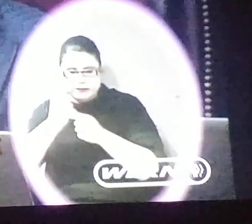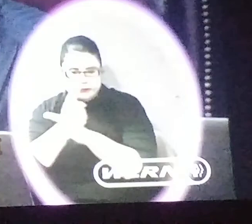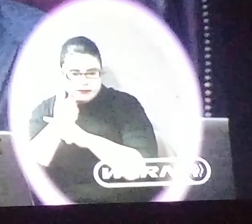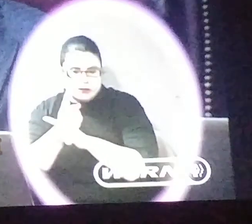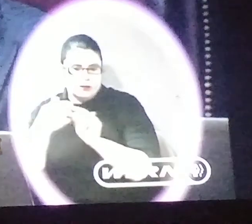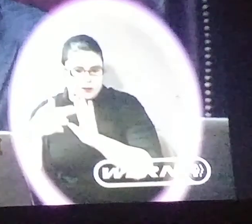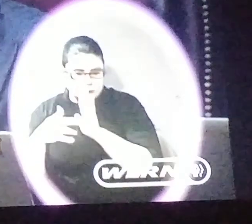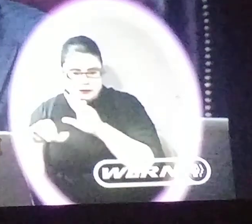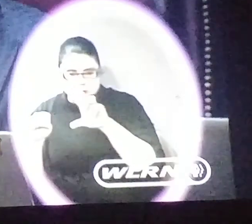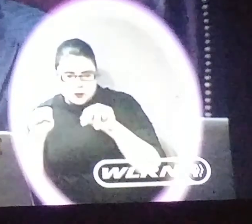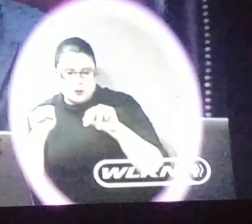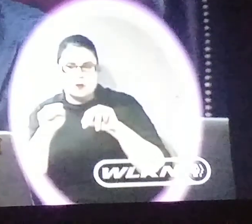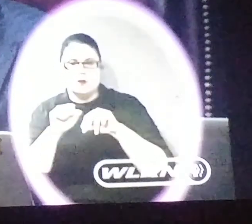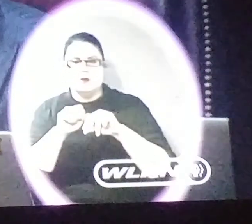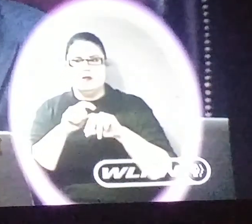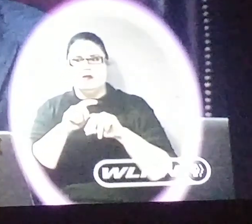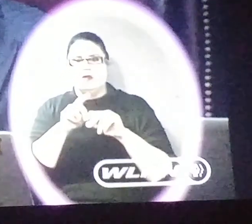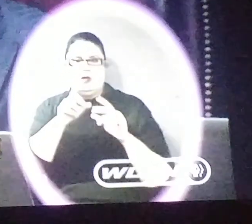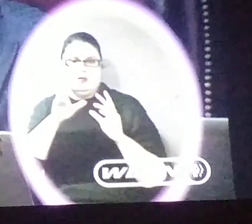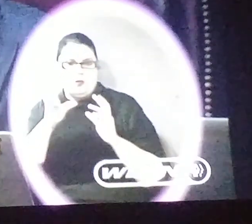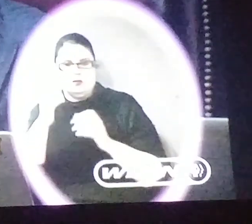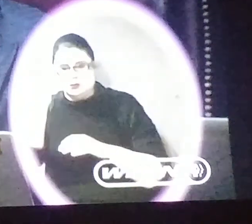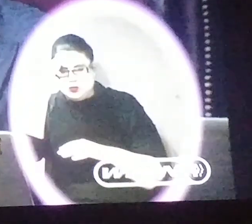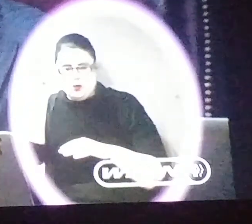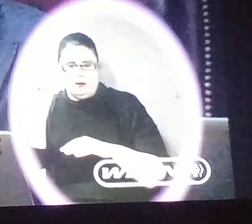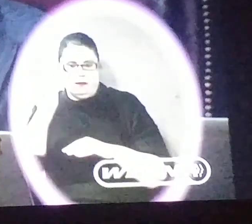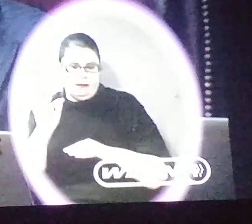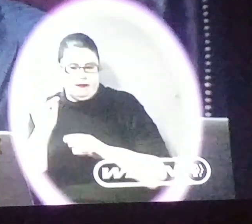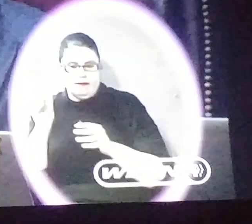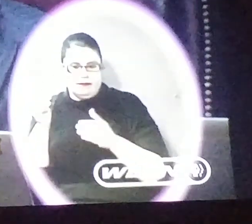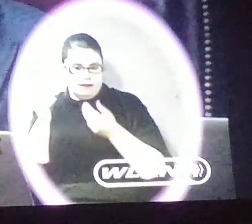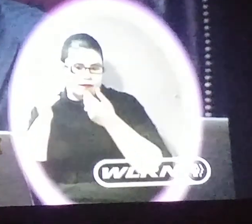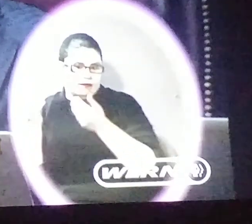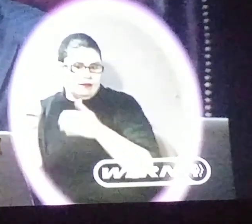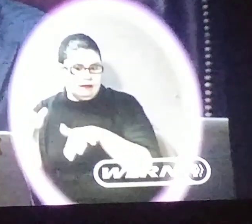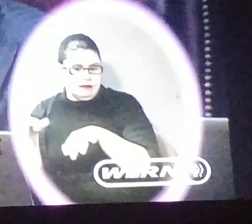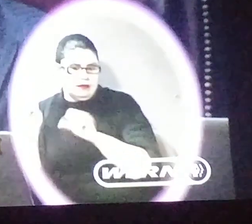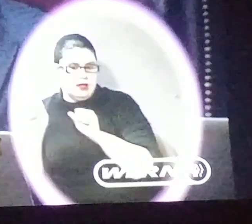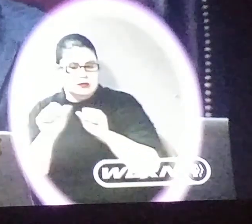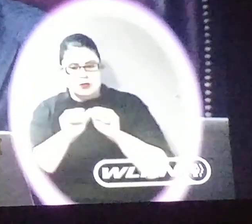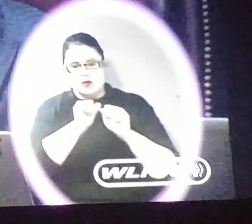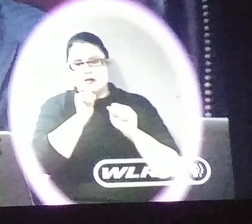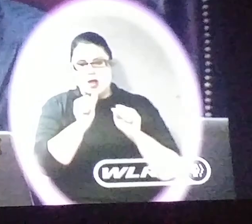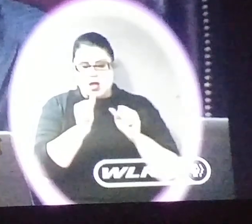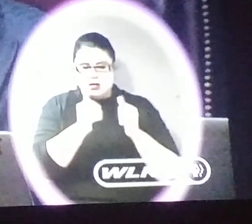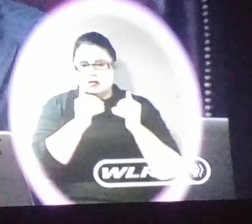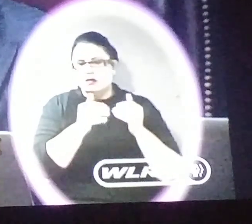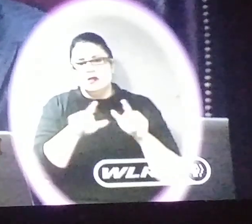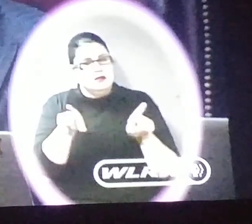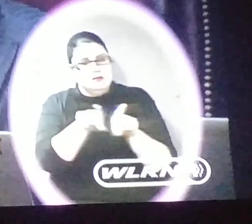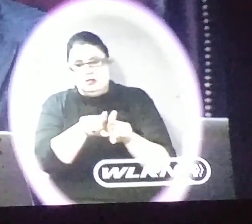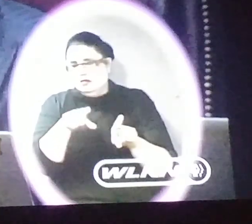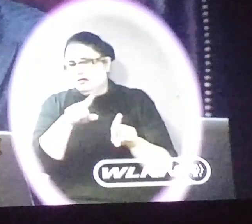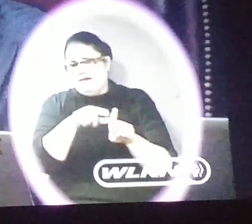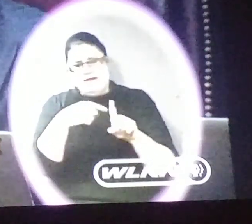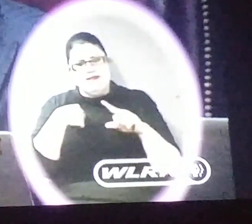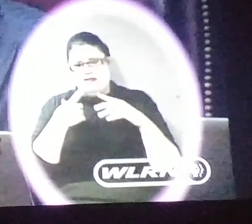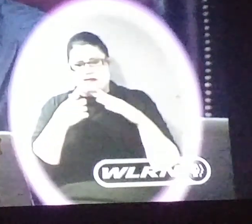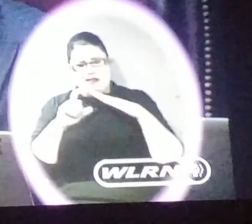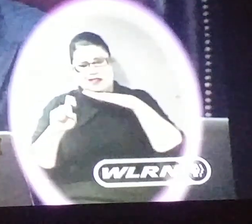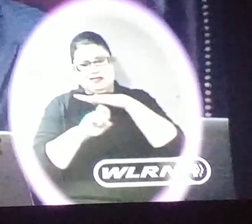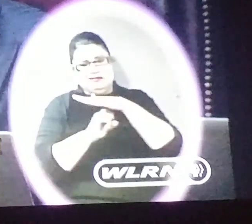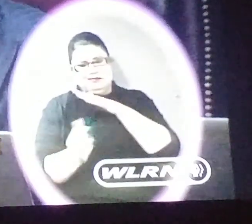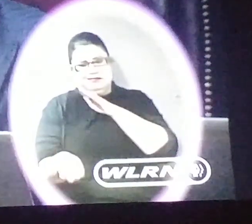to what we can and can't do, I'm interested as well. I have a very massive distribution list, and I'm actually in District